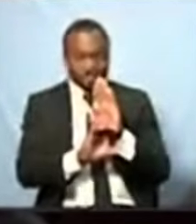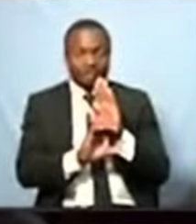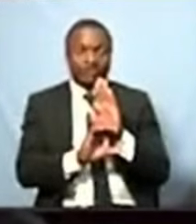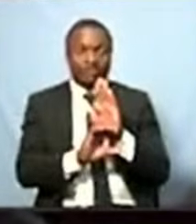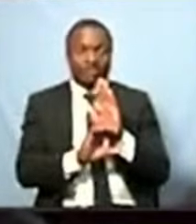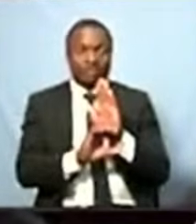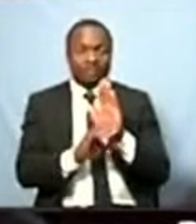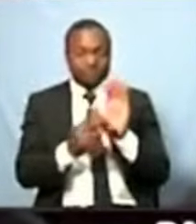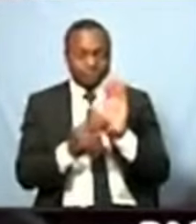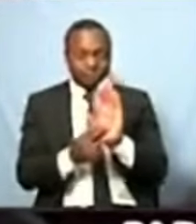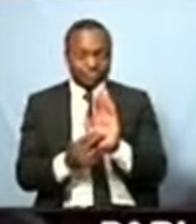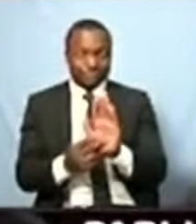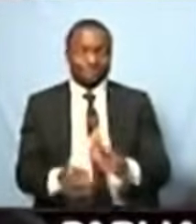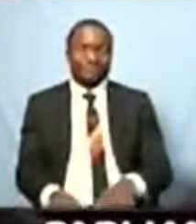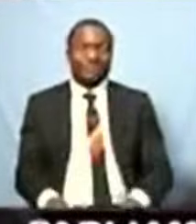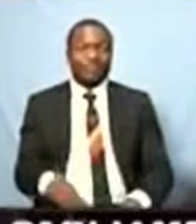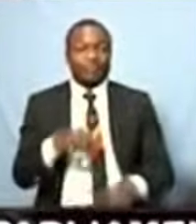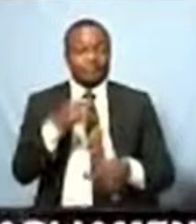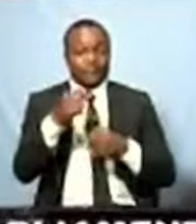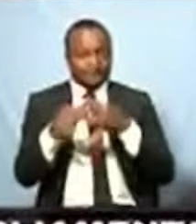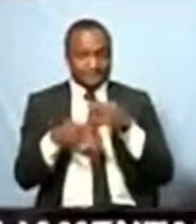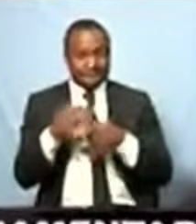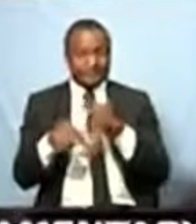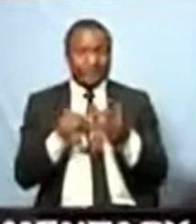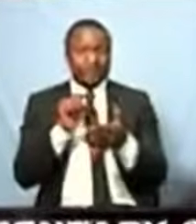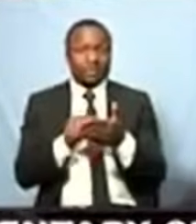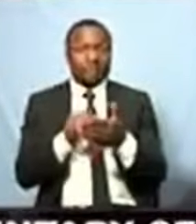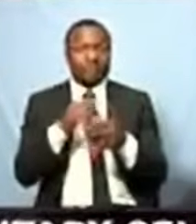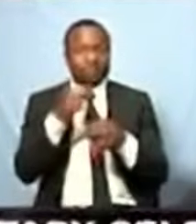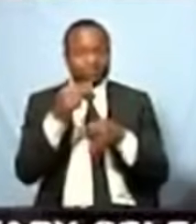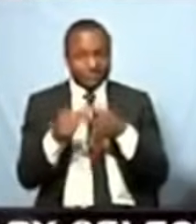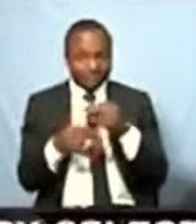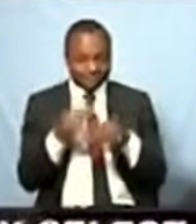as prescribed. Meaning, this definition